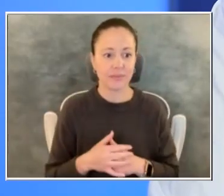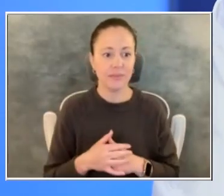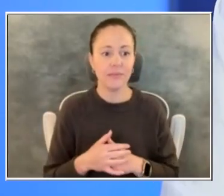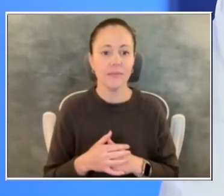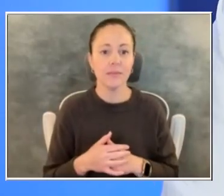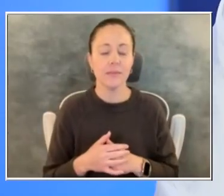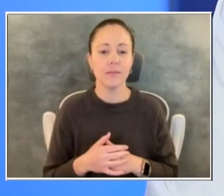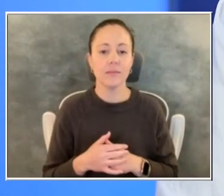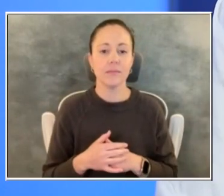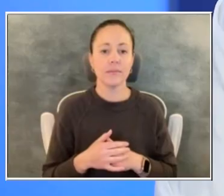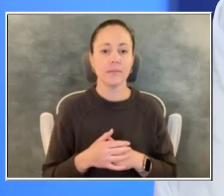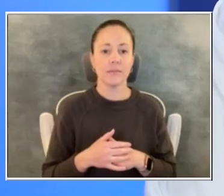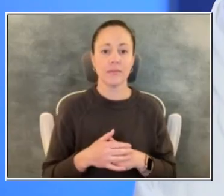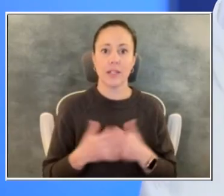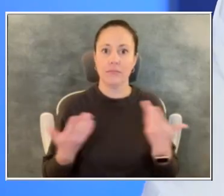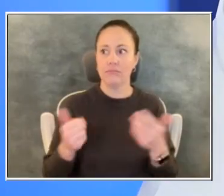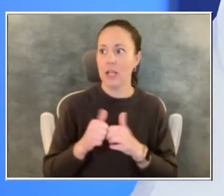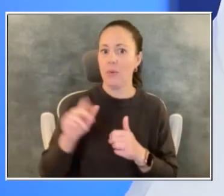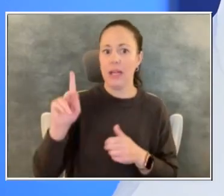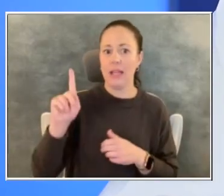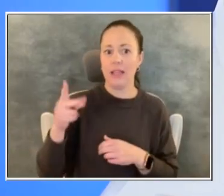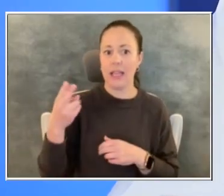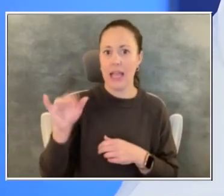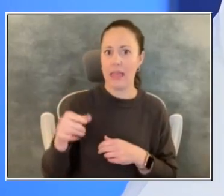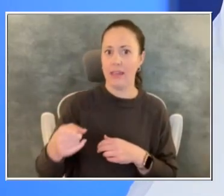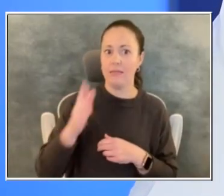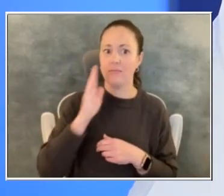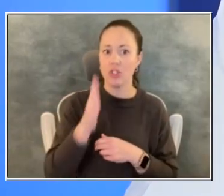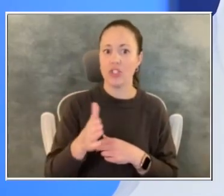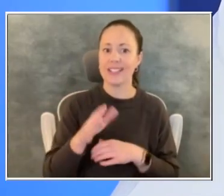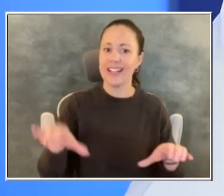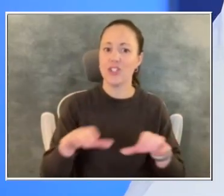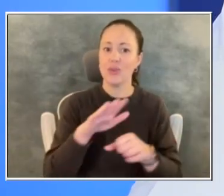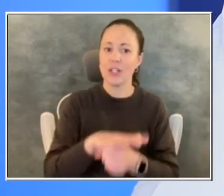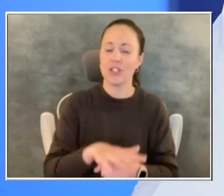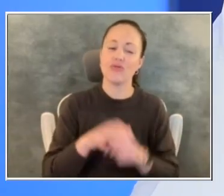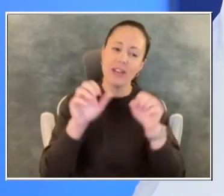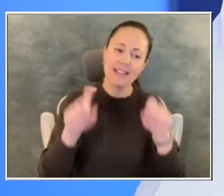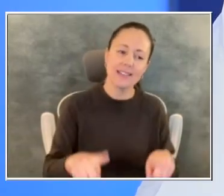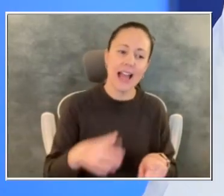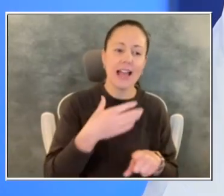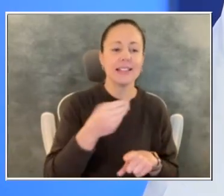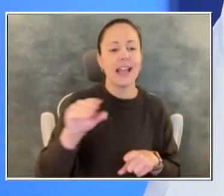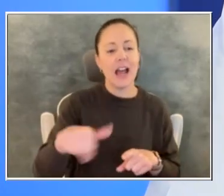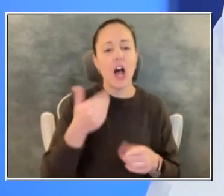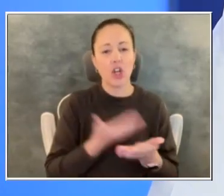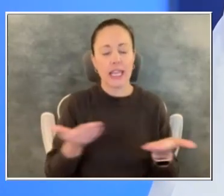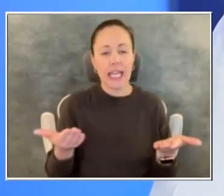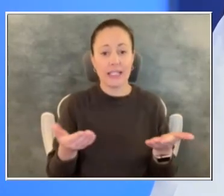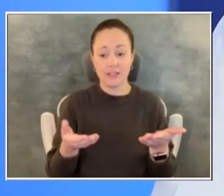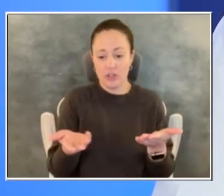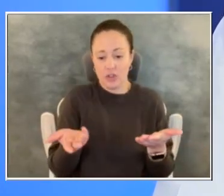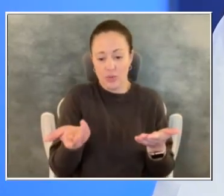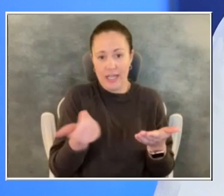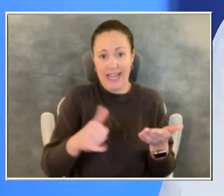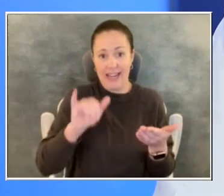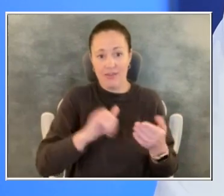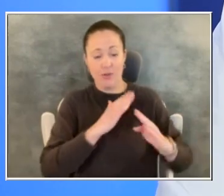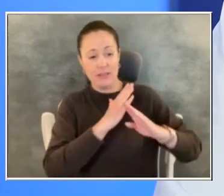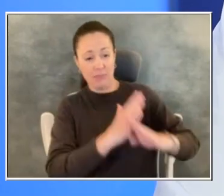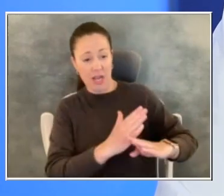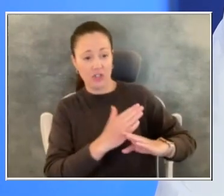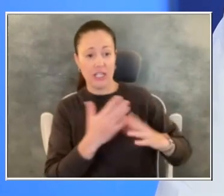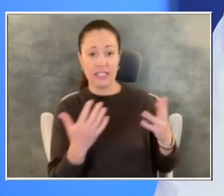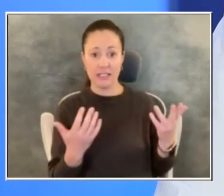for a moment, is that she's going to go for a stress test. We're going to see if any of that plaque, any of those blockages are actually causing